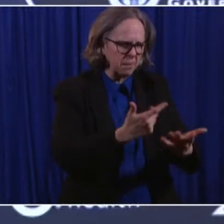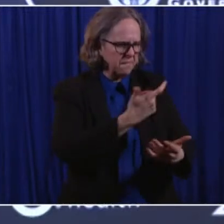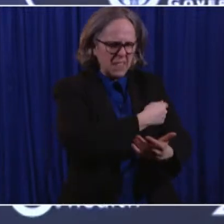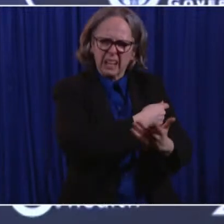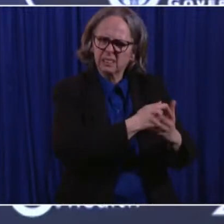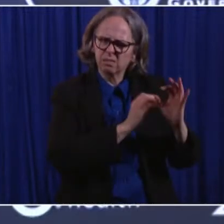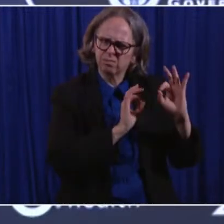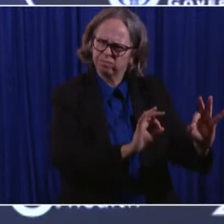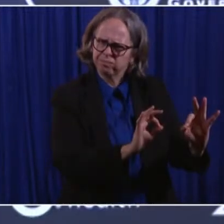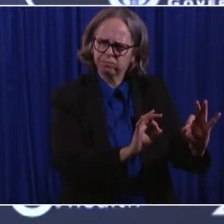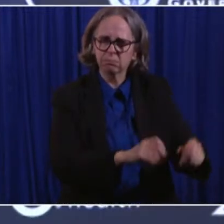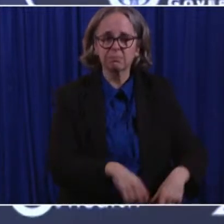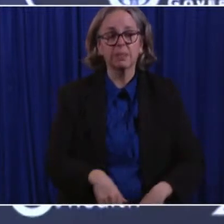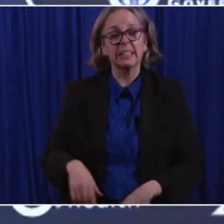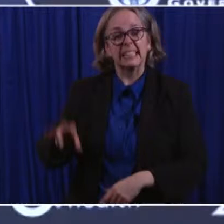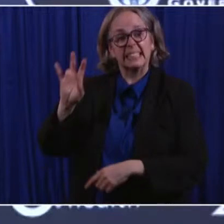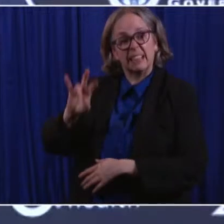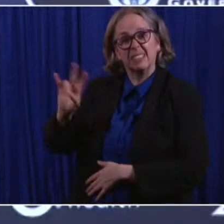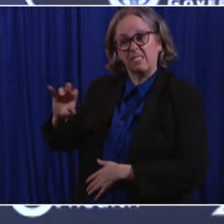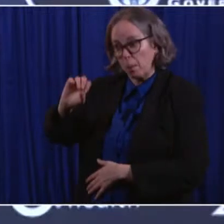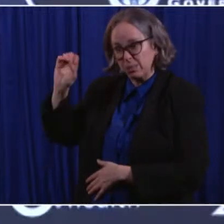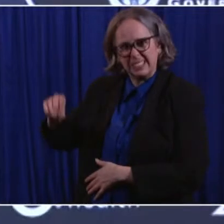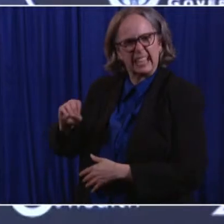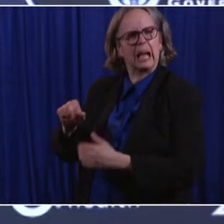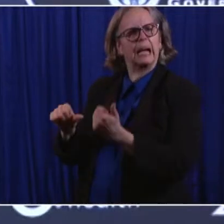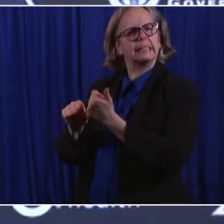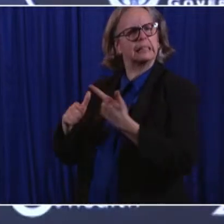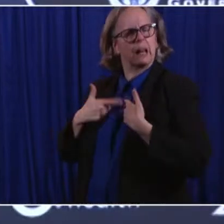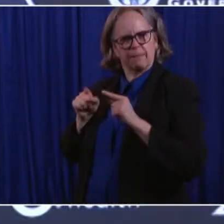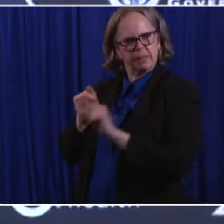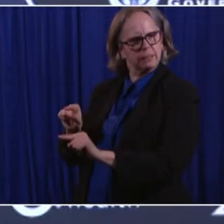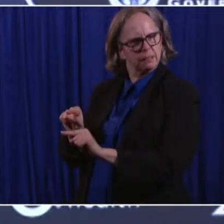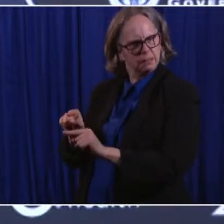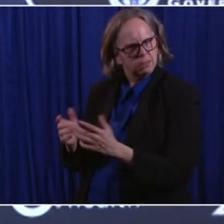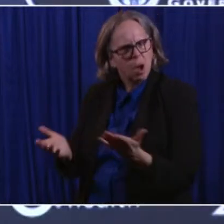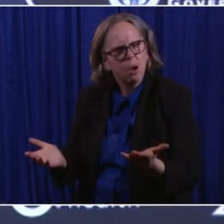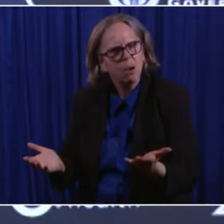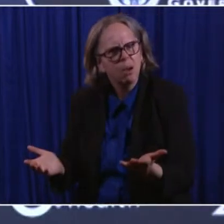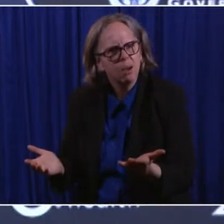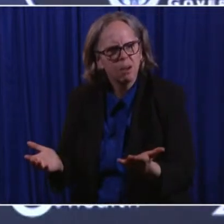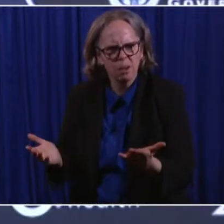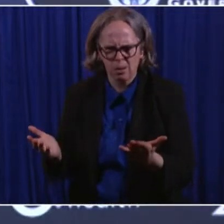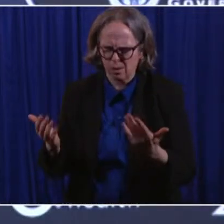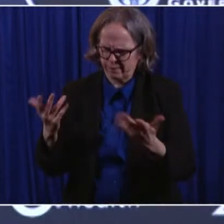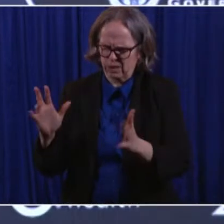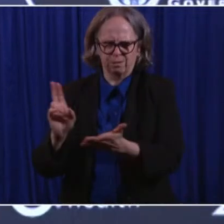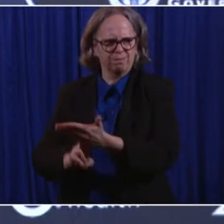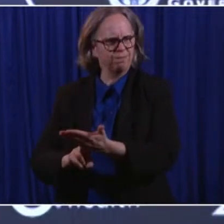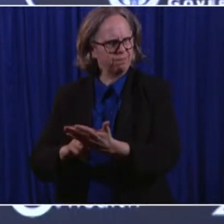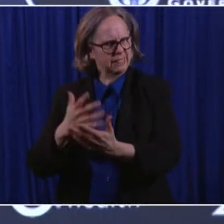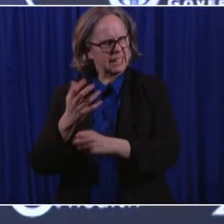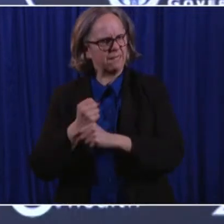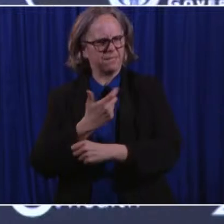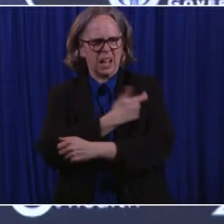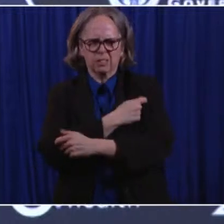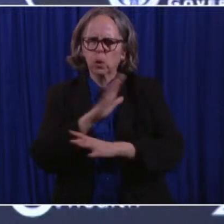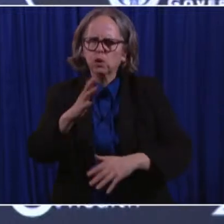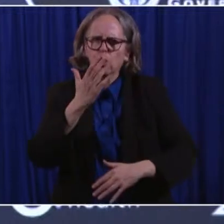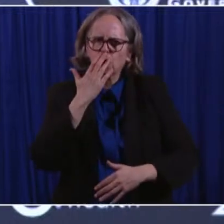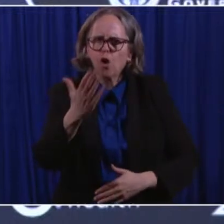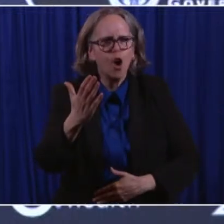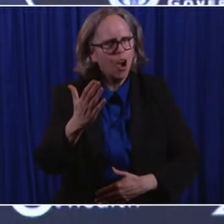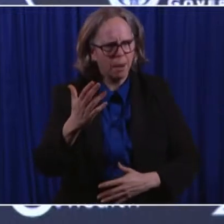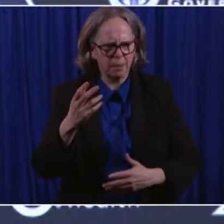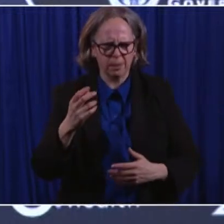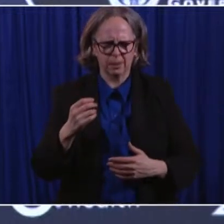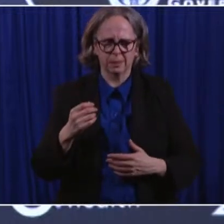doses. 77% of assisted living facilities have signed up to get the vaccine. That's the good news. Bad news is